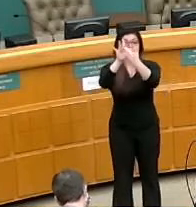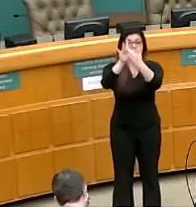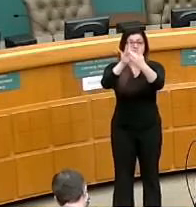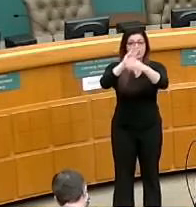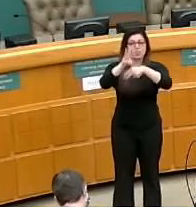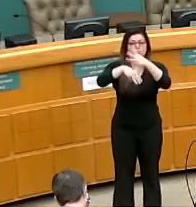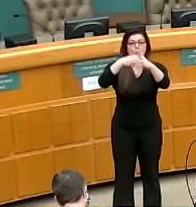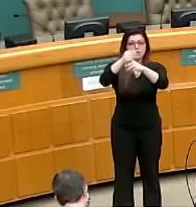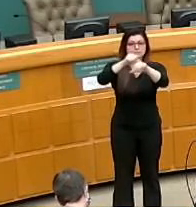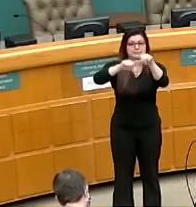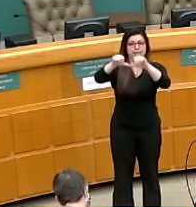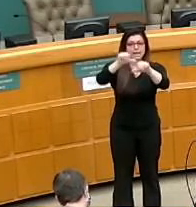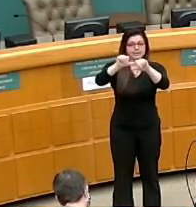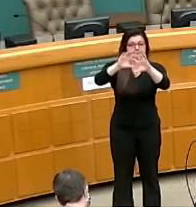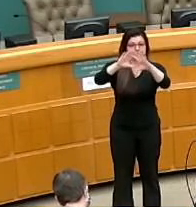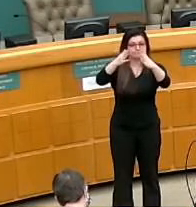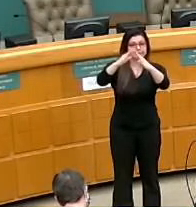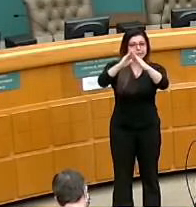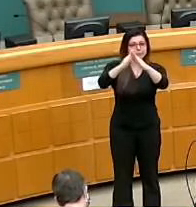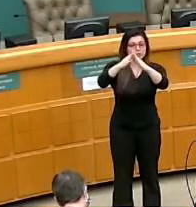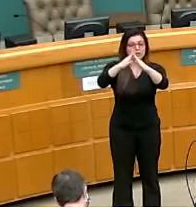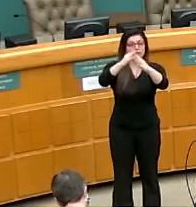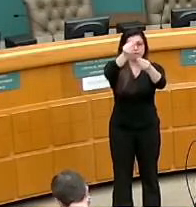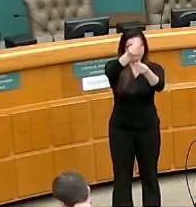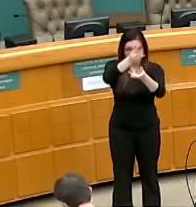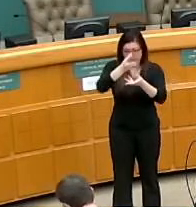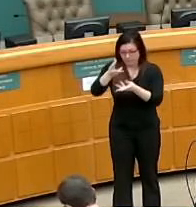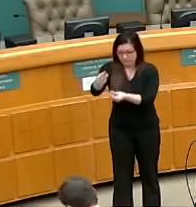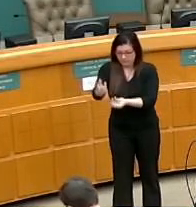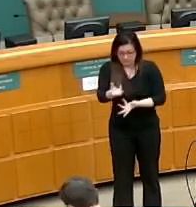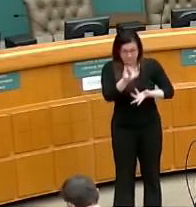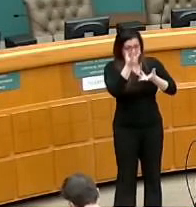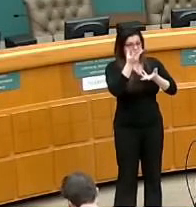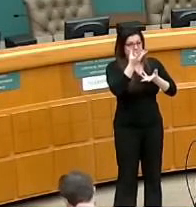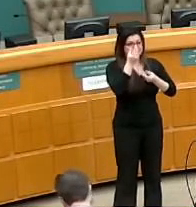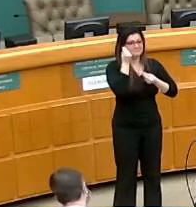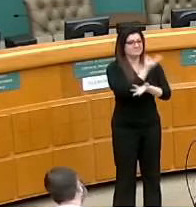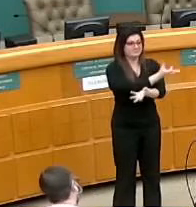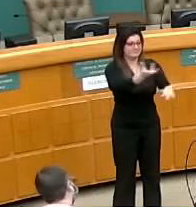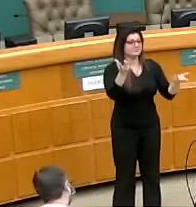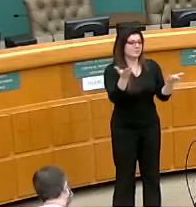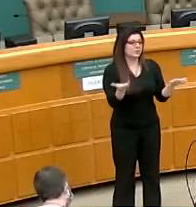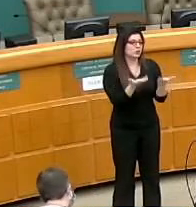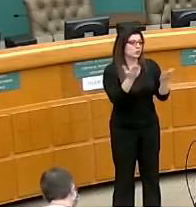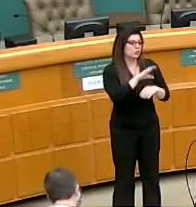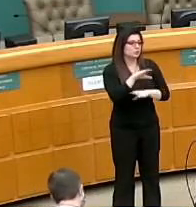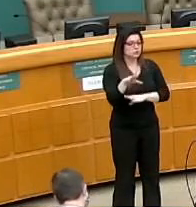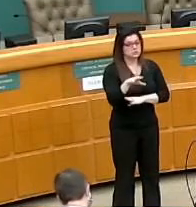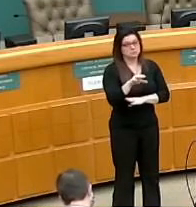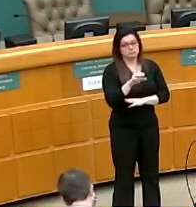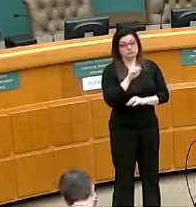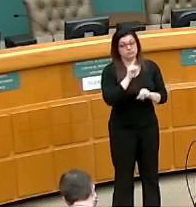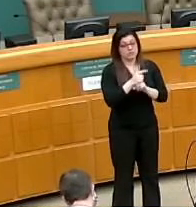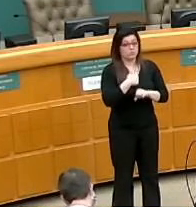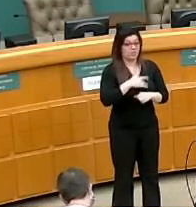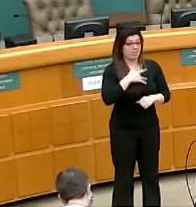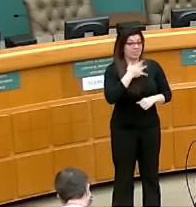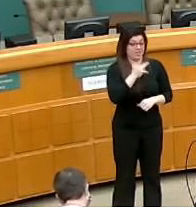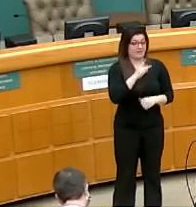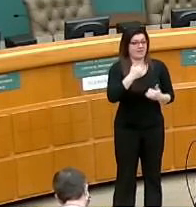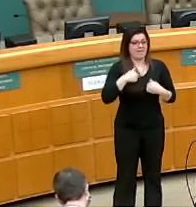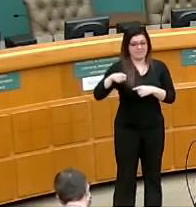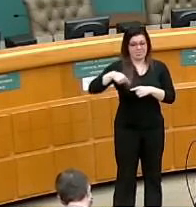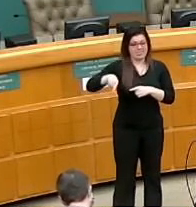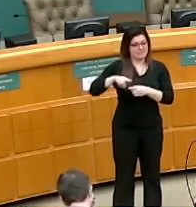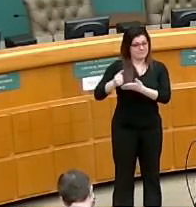having that information right here for our community, which is we're real fortunate to be in that position. Now, last Friday, if you